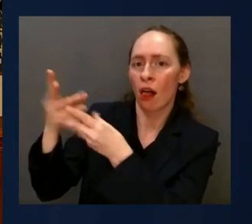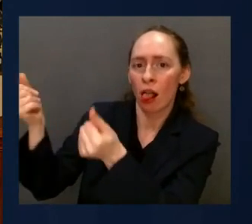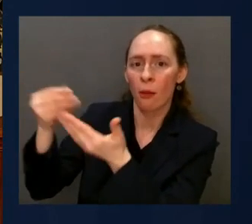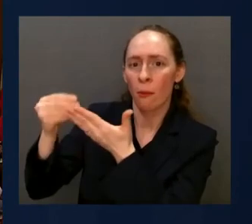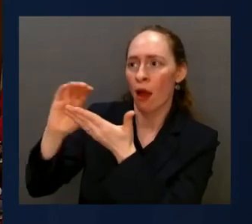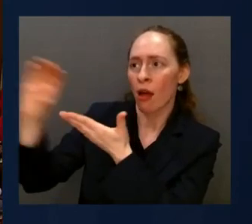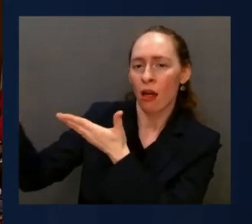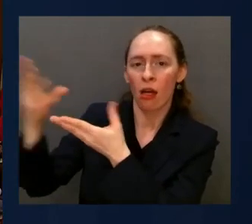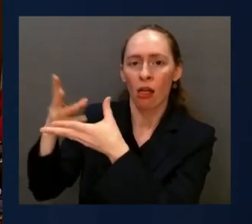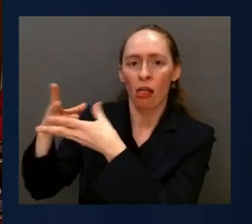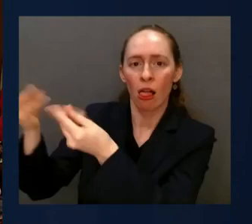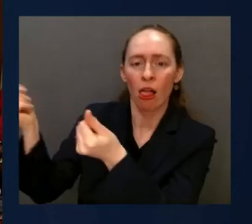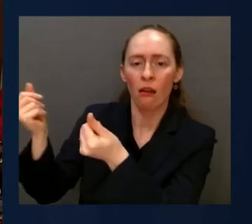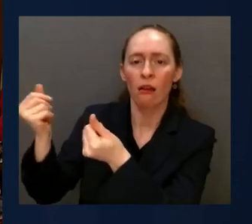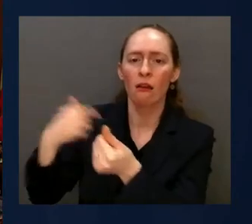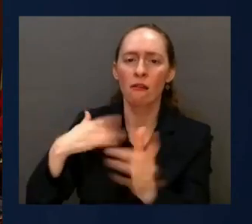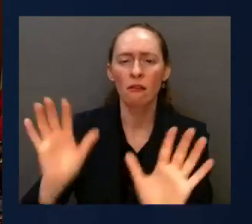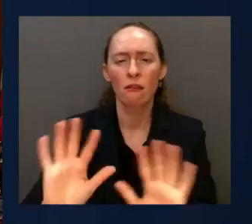long-term investments.